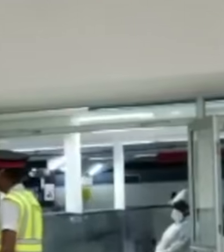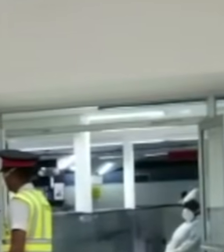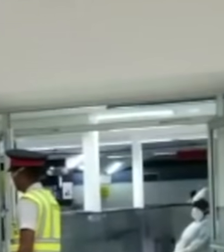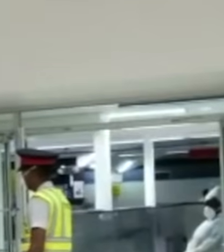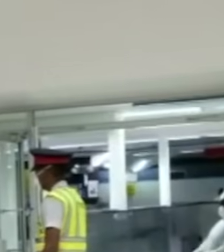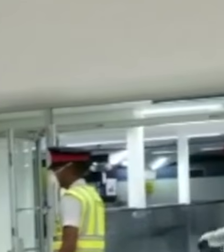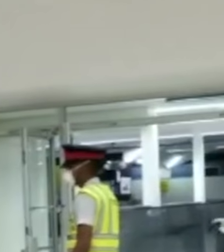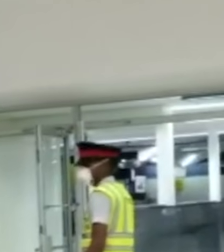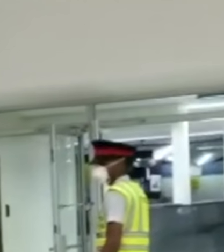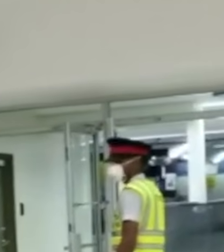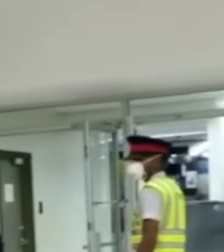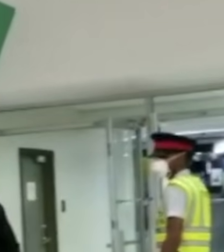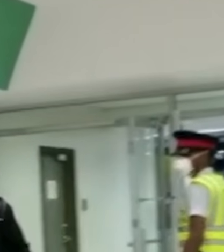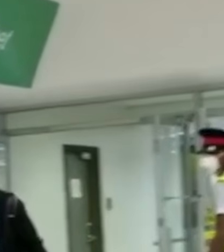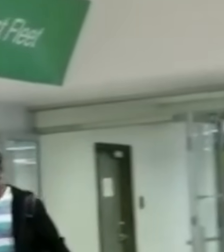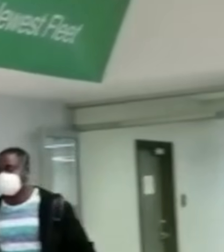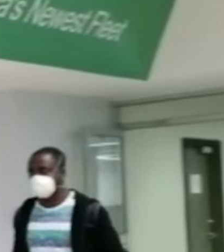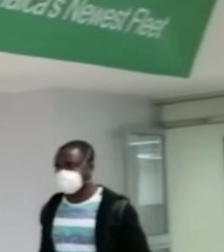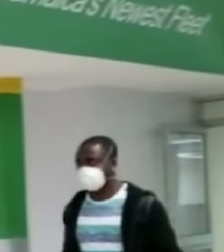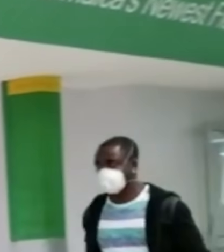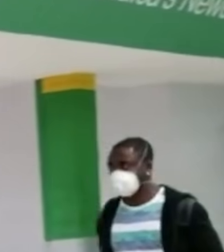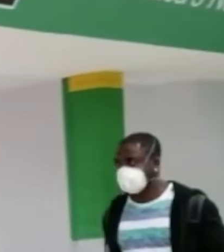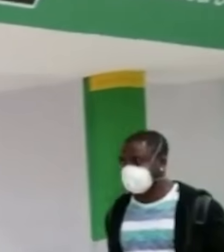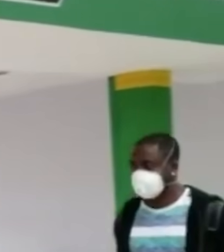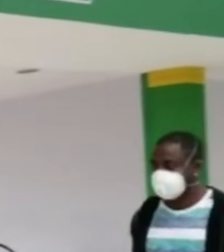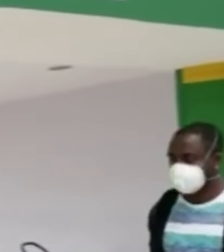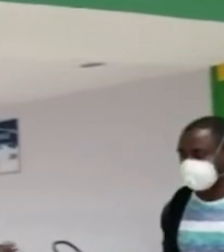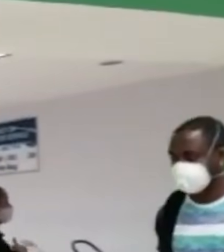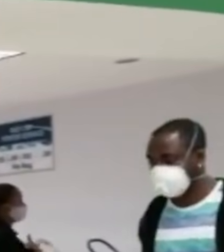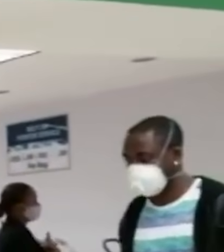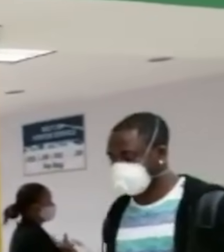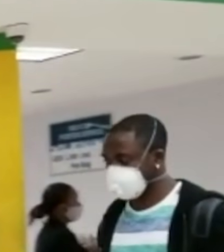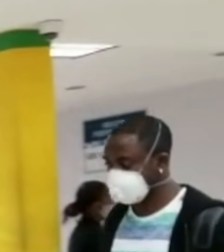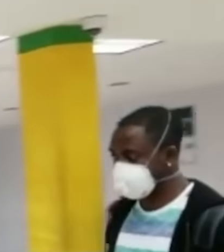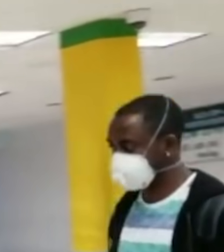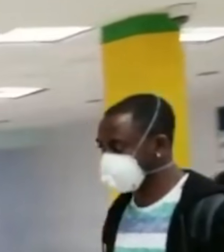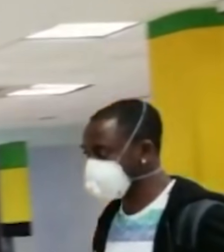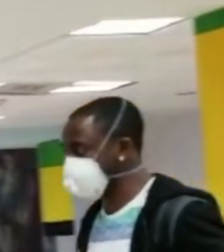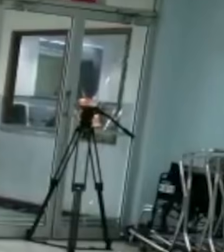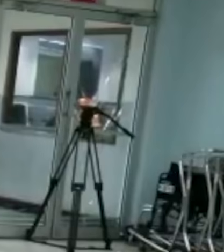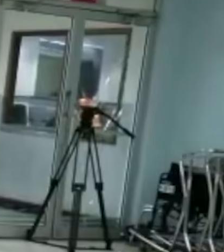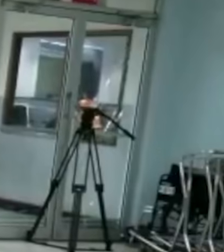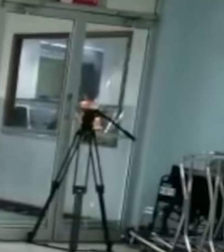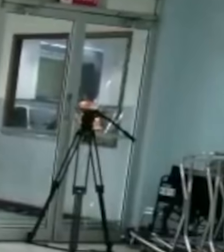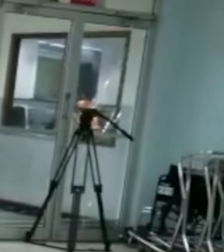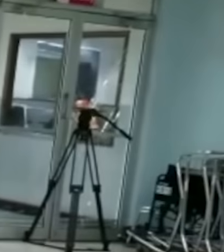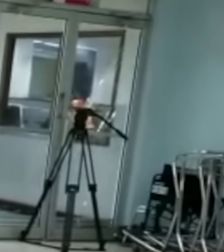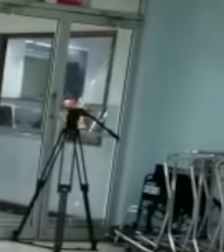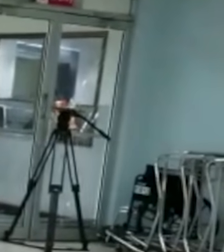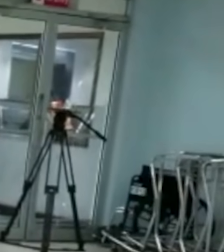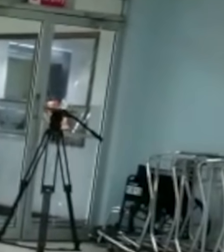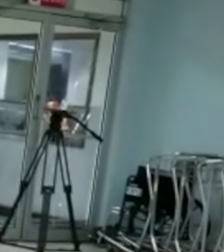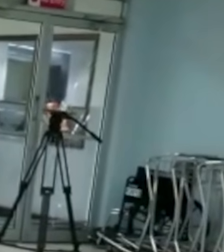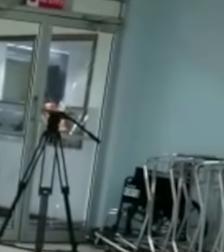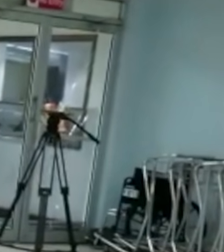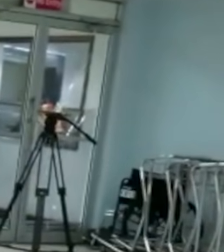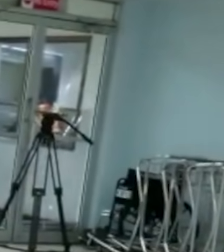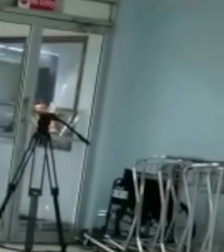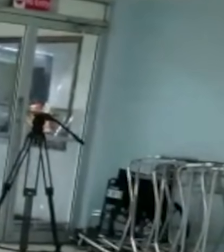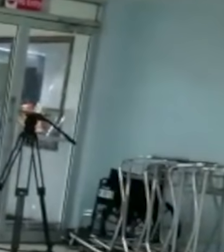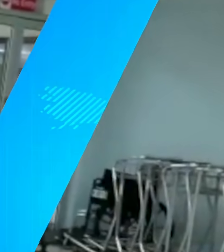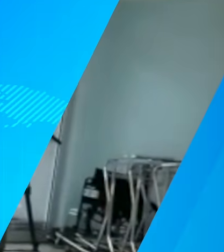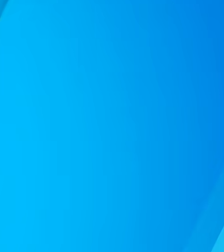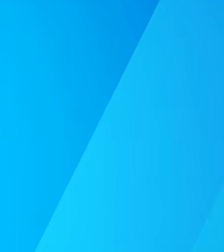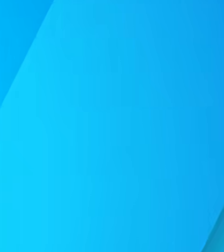carrying 114 Jamaicans from the United Kingdom arrived in Jamaica. Those people have been quarantined at a hotel in